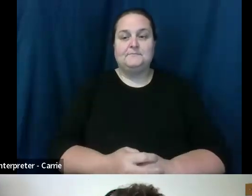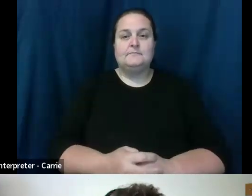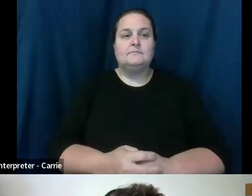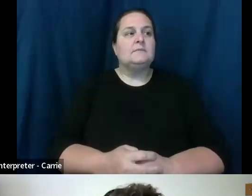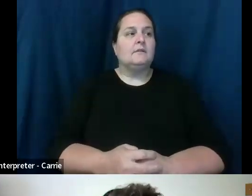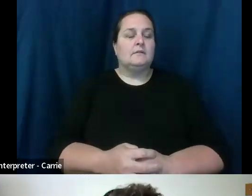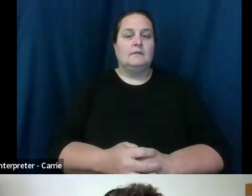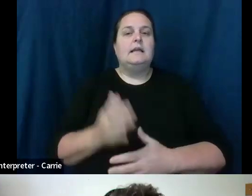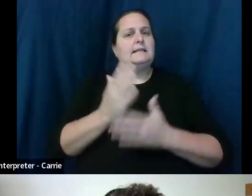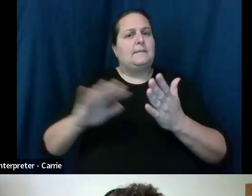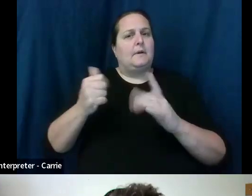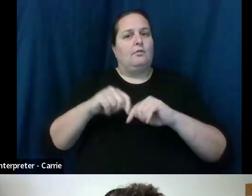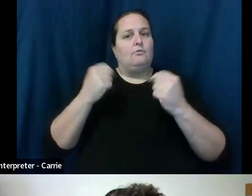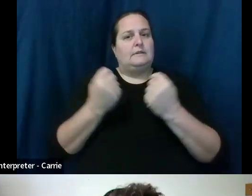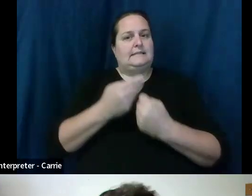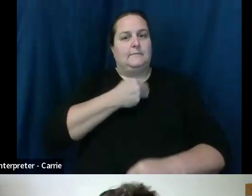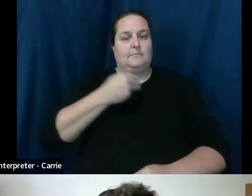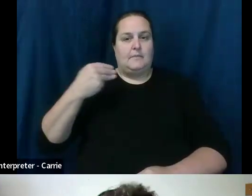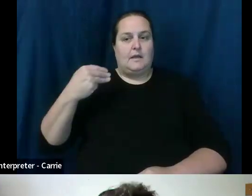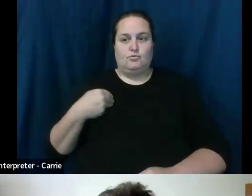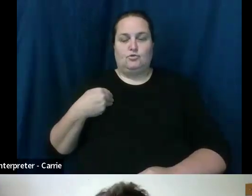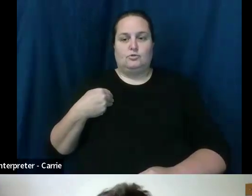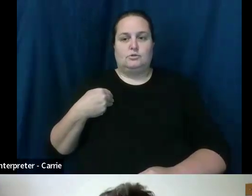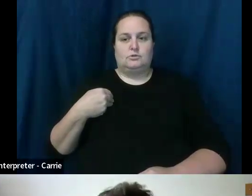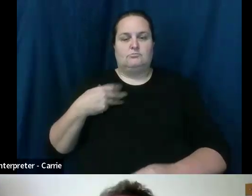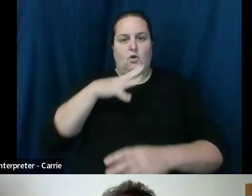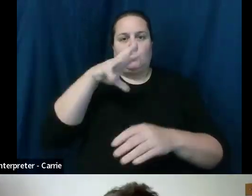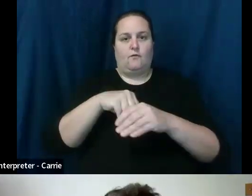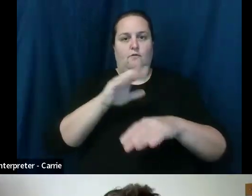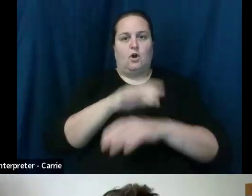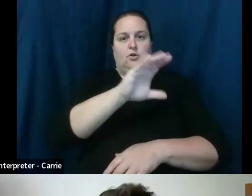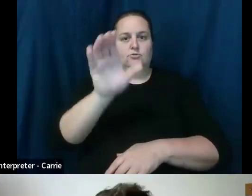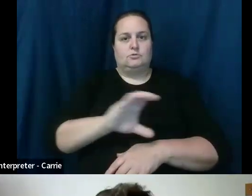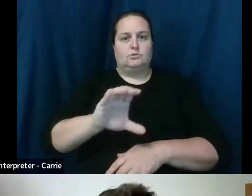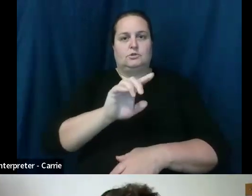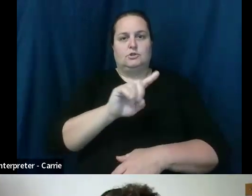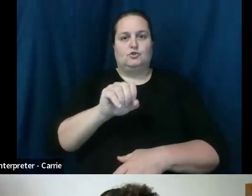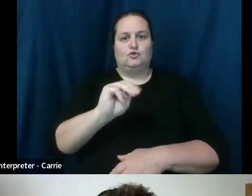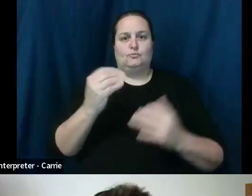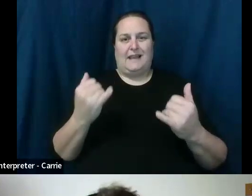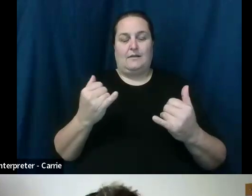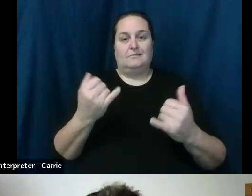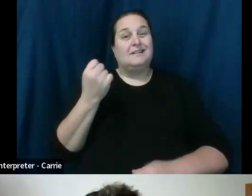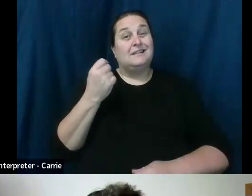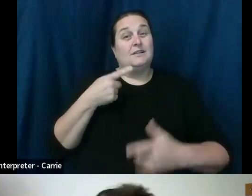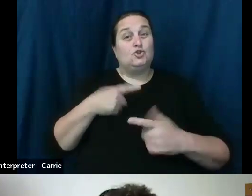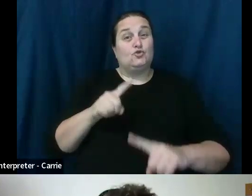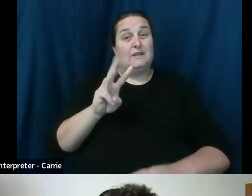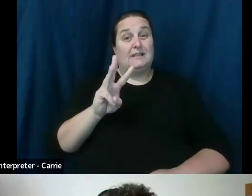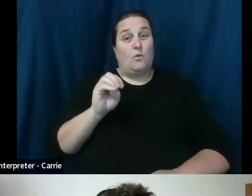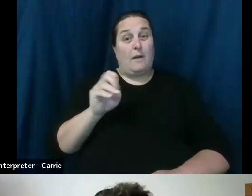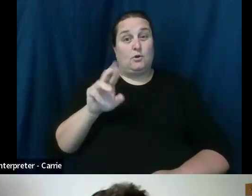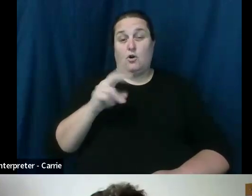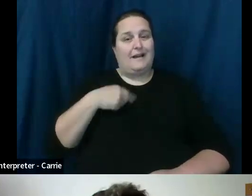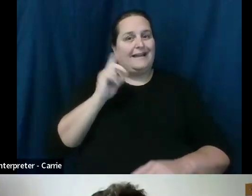some of our other team members who are in the Zoom as well. I won't be able to answer questions during the webinar because we're